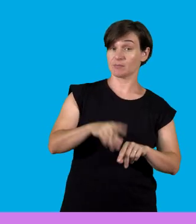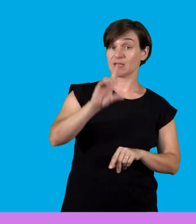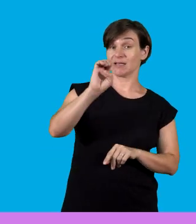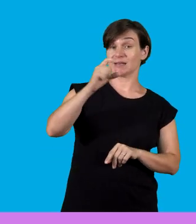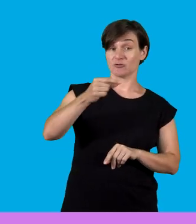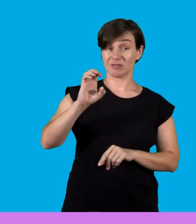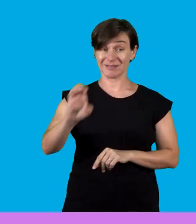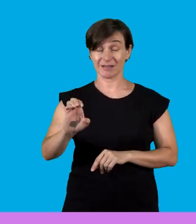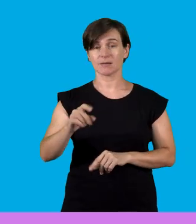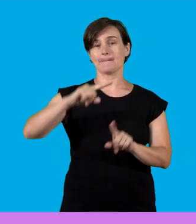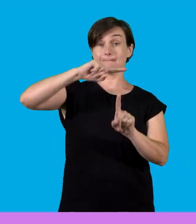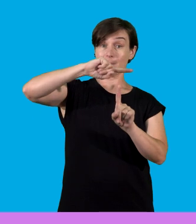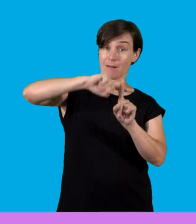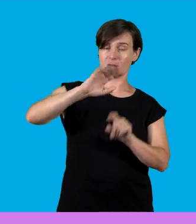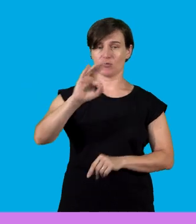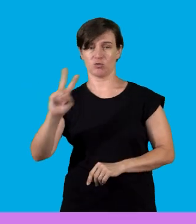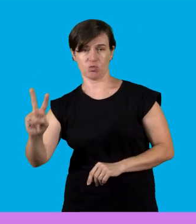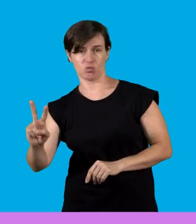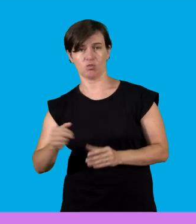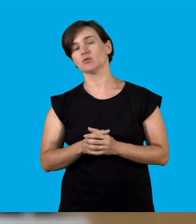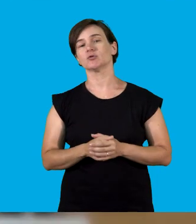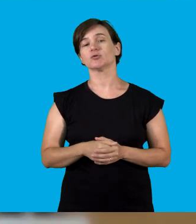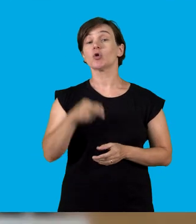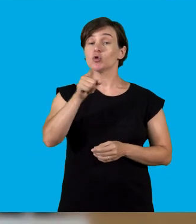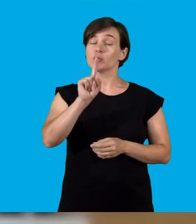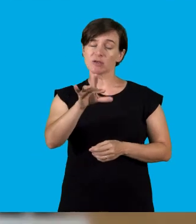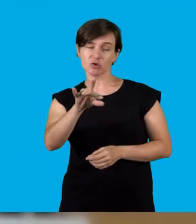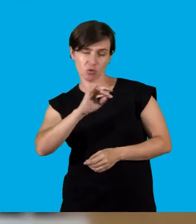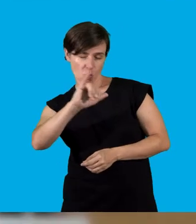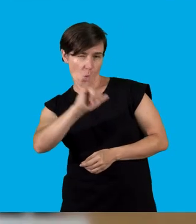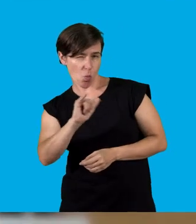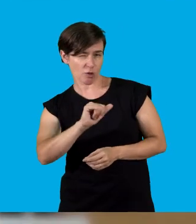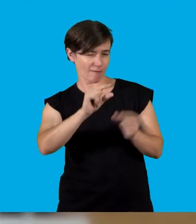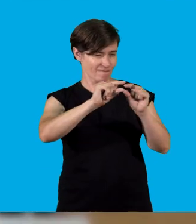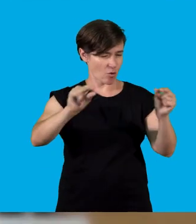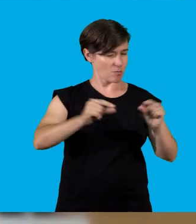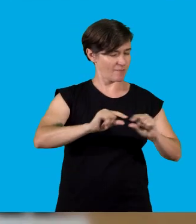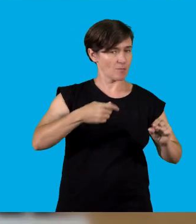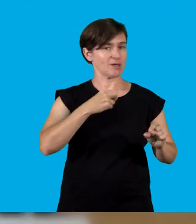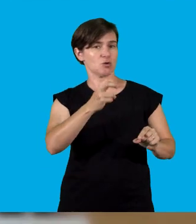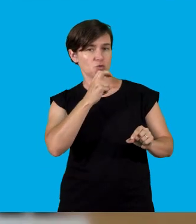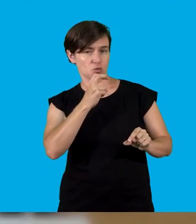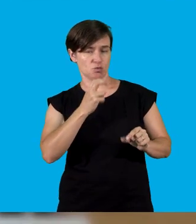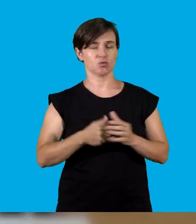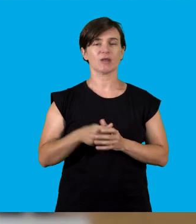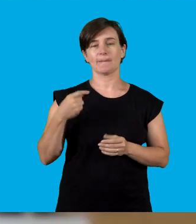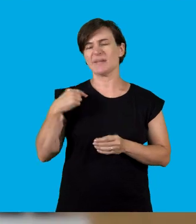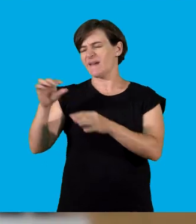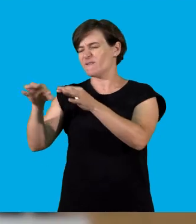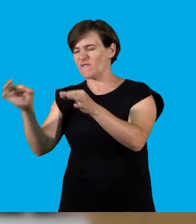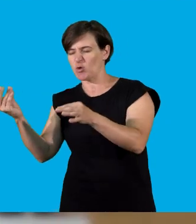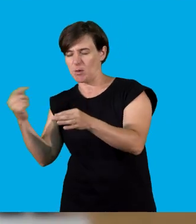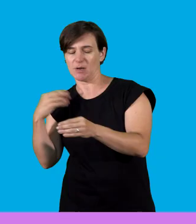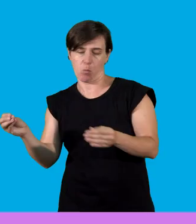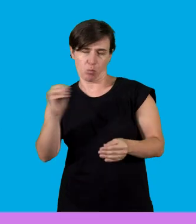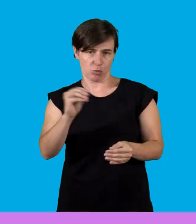plus 32. So this is just, you choose the correct formula and you substitute whatever you